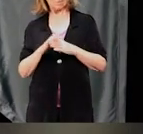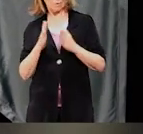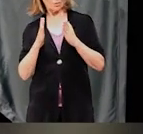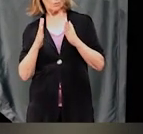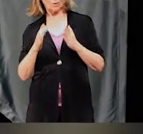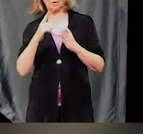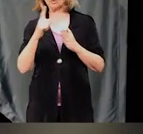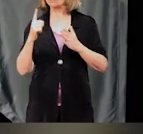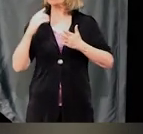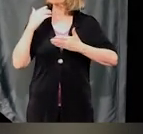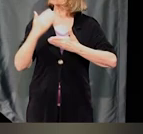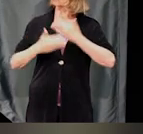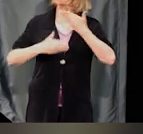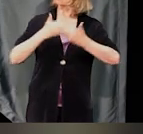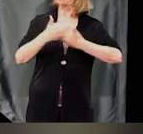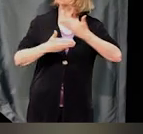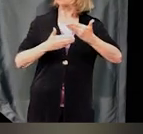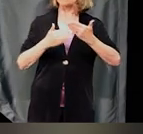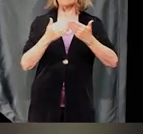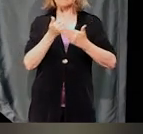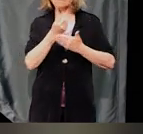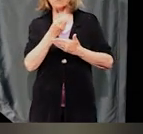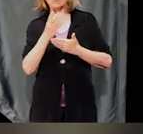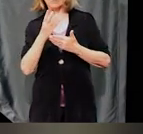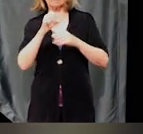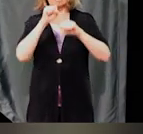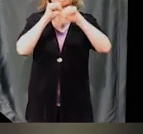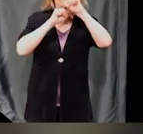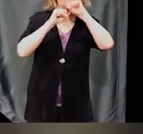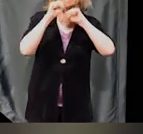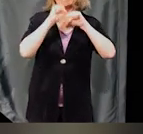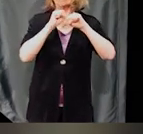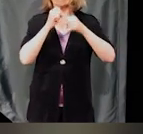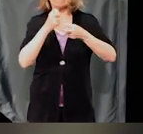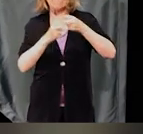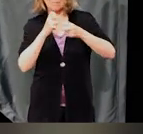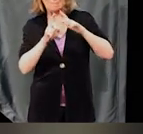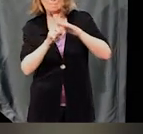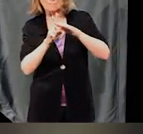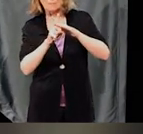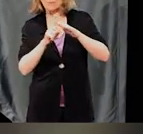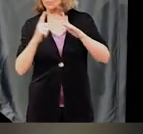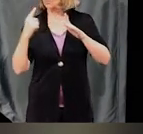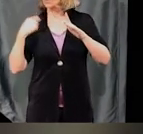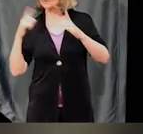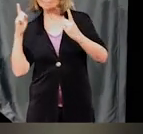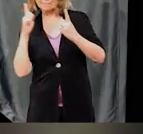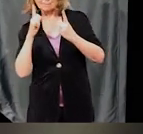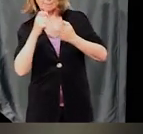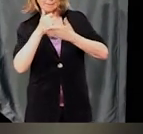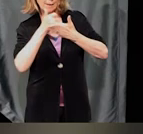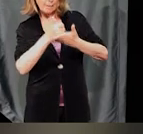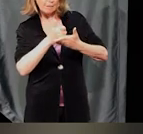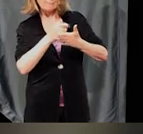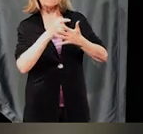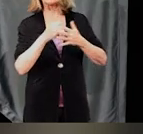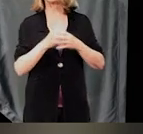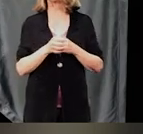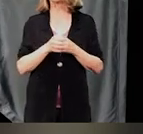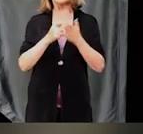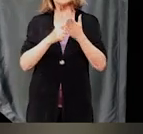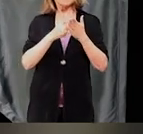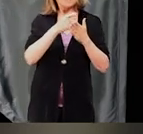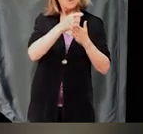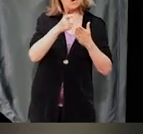at your own pace. Some of you experienced difficulties along the way. Some of you needed assistance in one thing or another. Some of you recognized